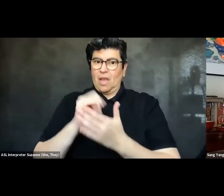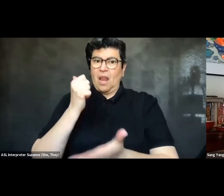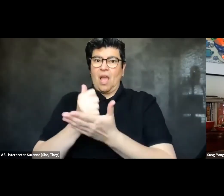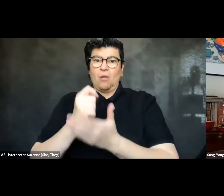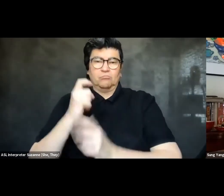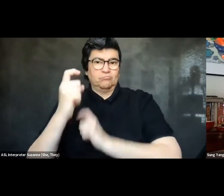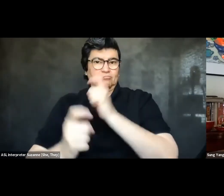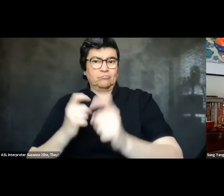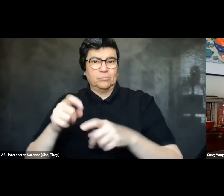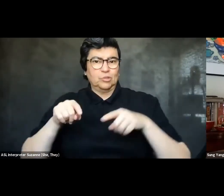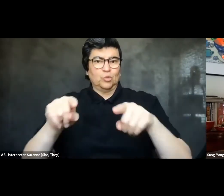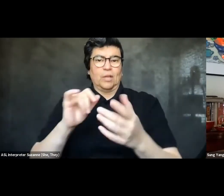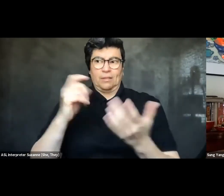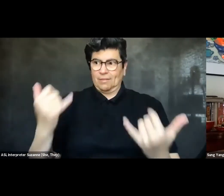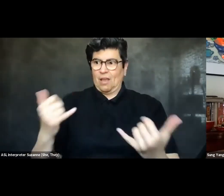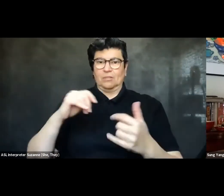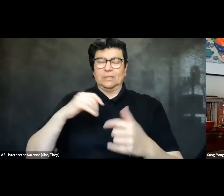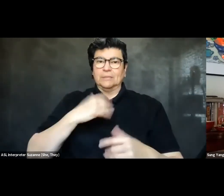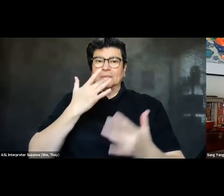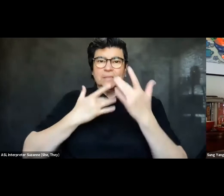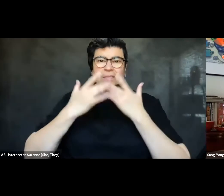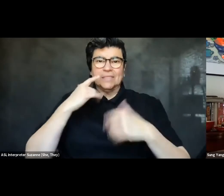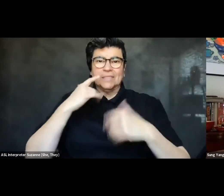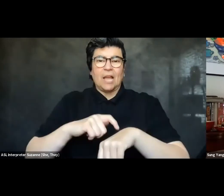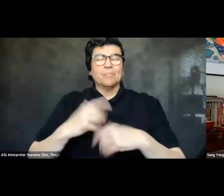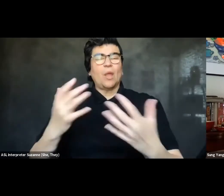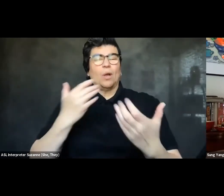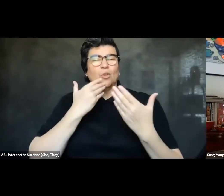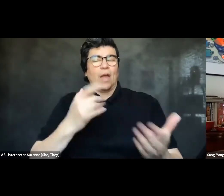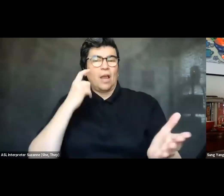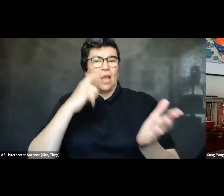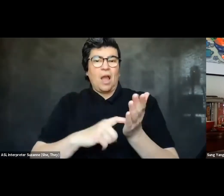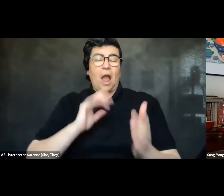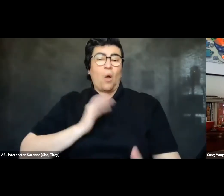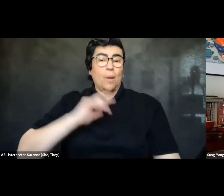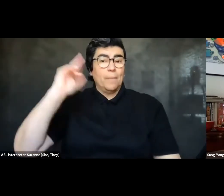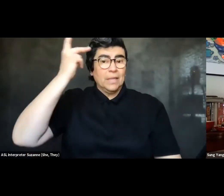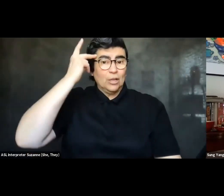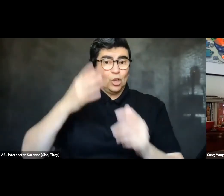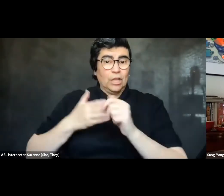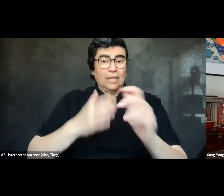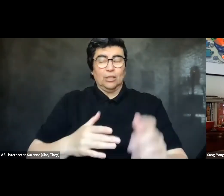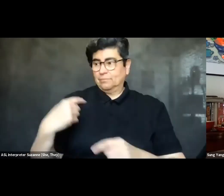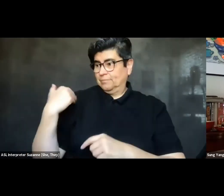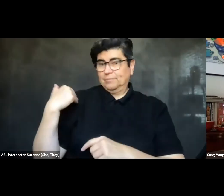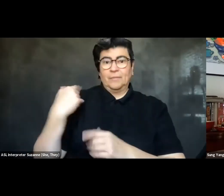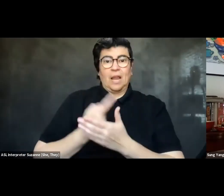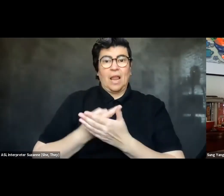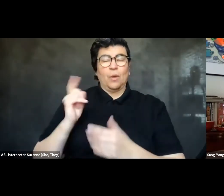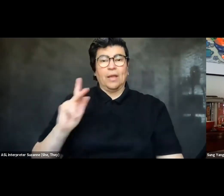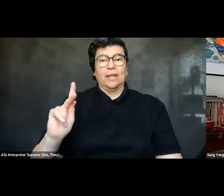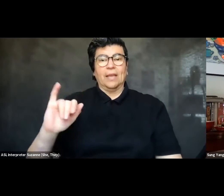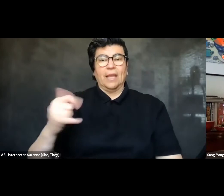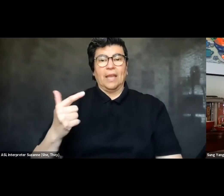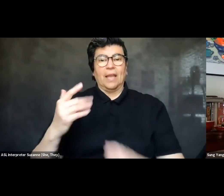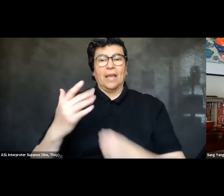times. And I also finally want to thank and acknowledge our political leadership. Just this past week, King County